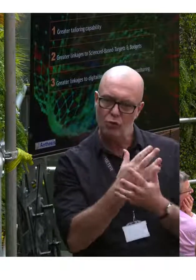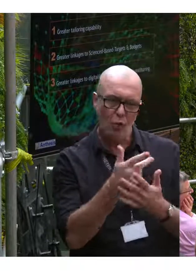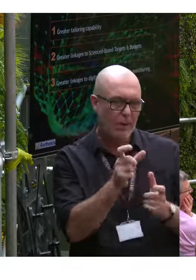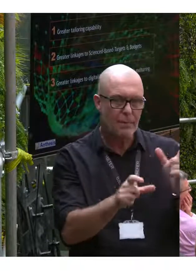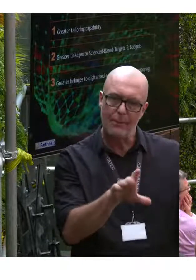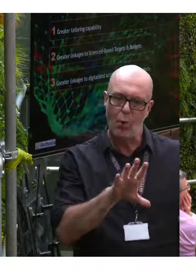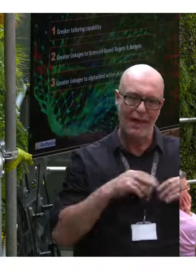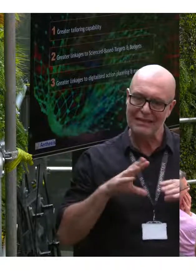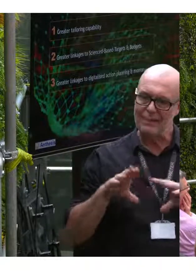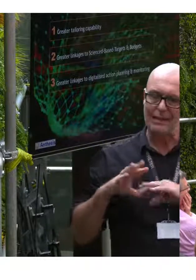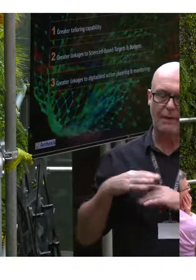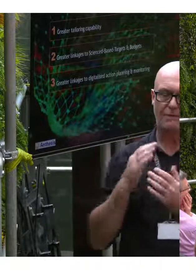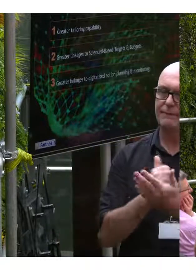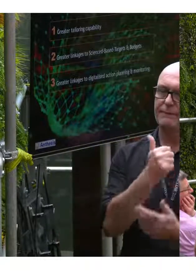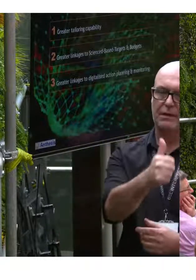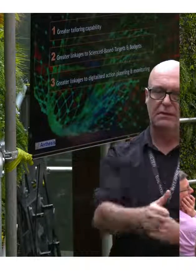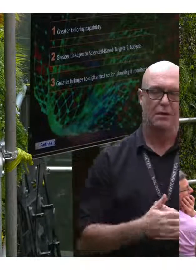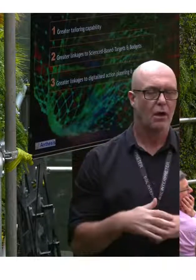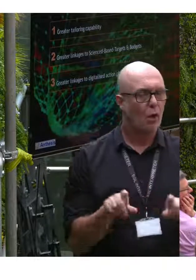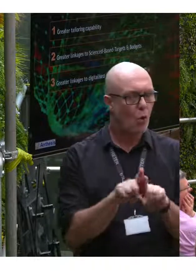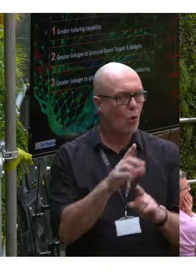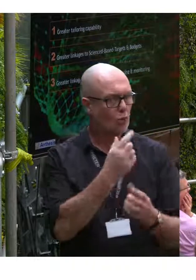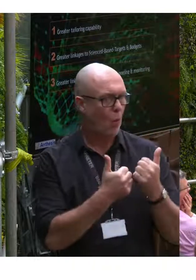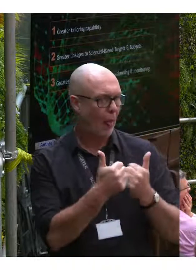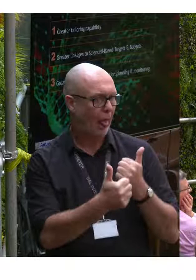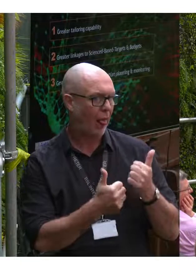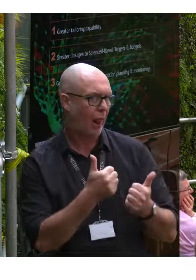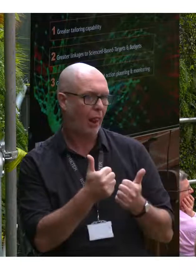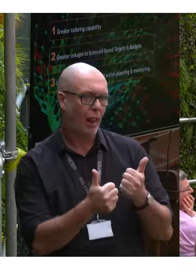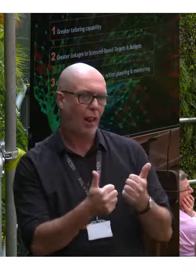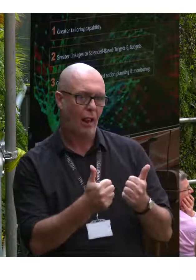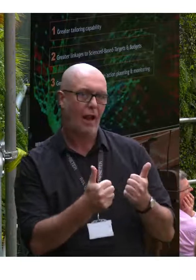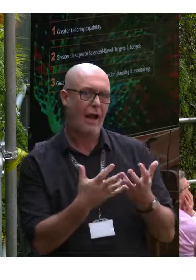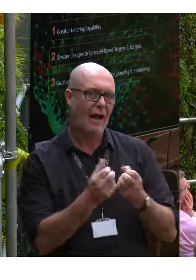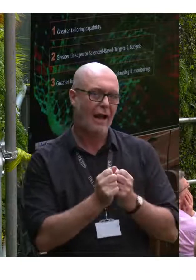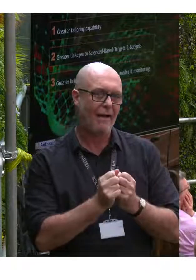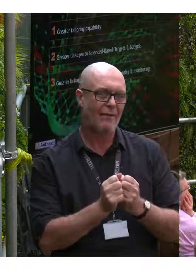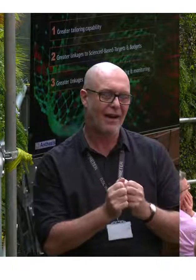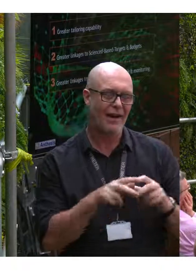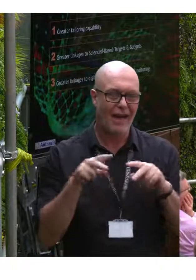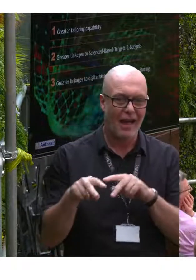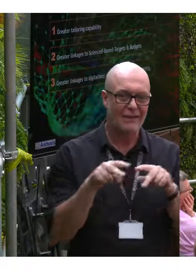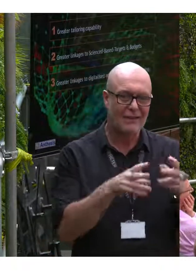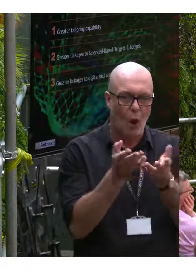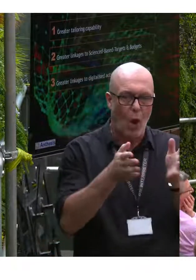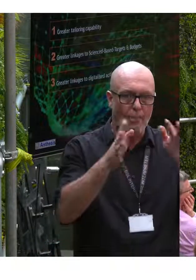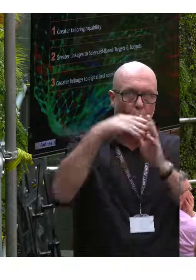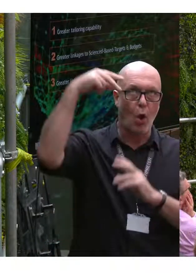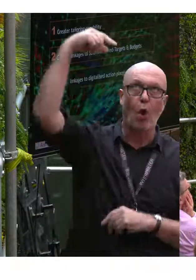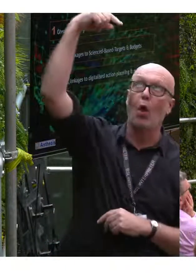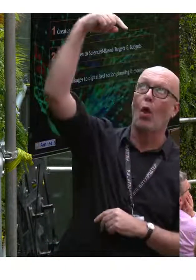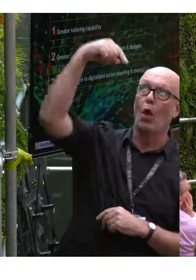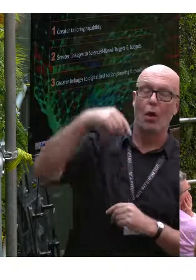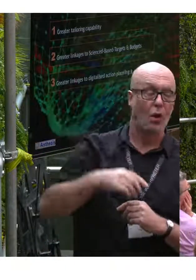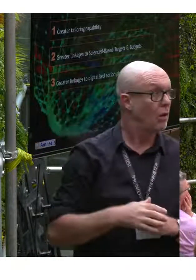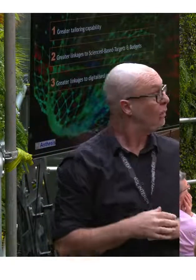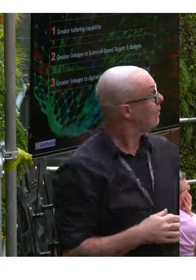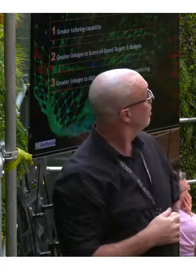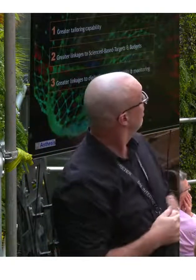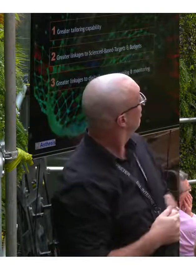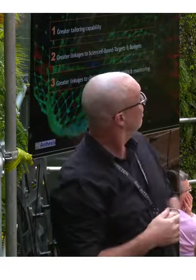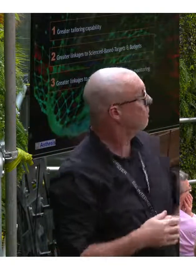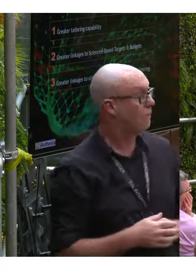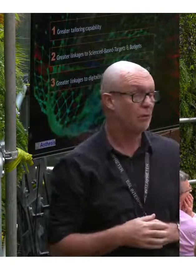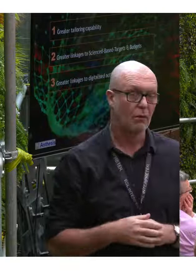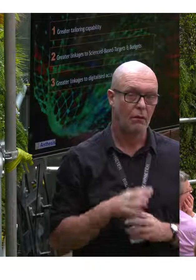just amazing. It really is. You also did very well under a giant disco ball, which, you know, is slightly disconcerting